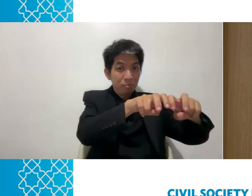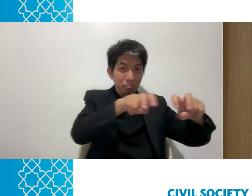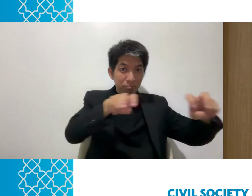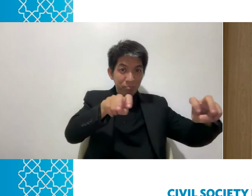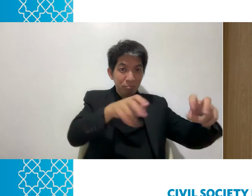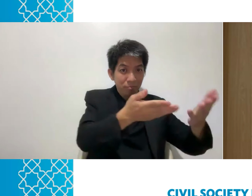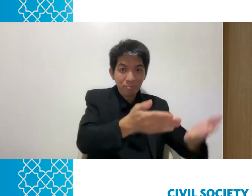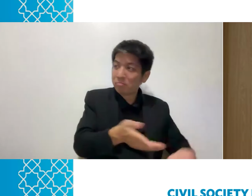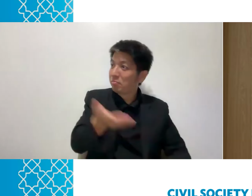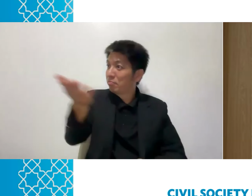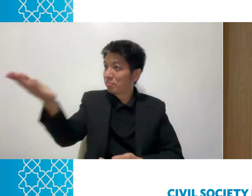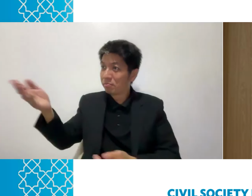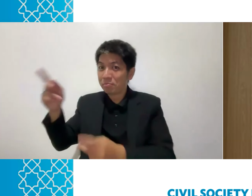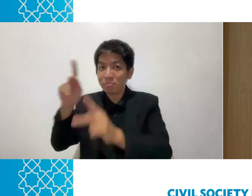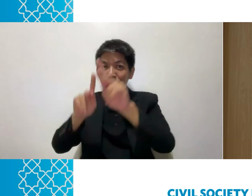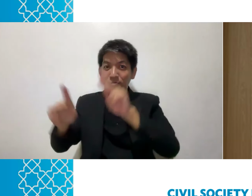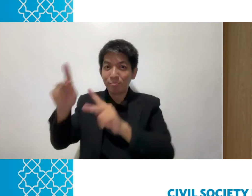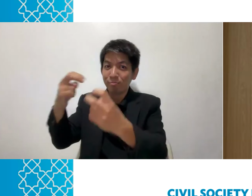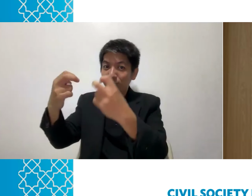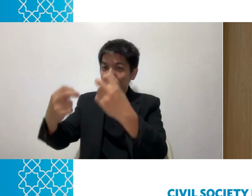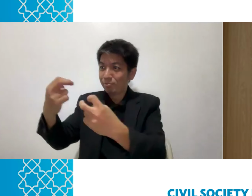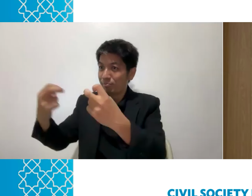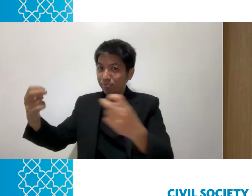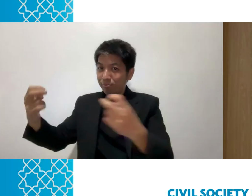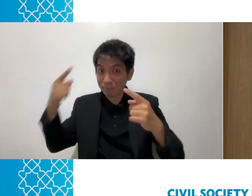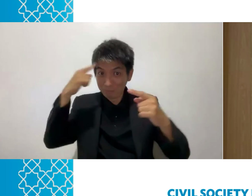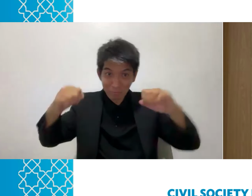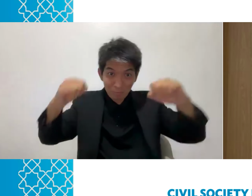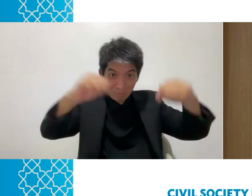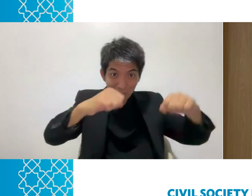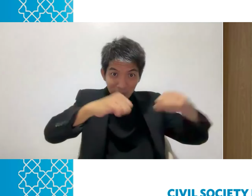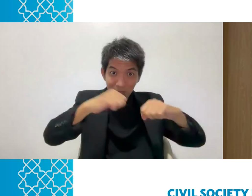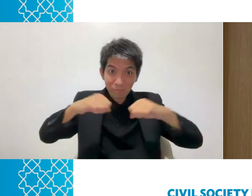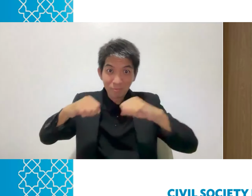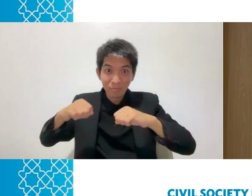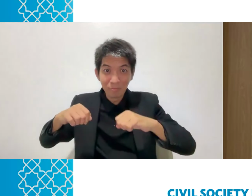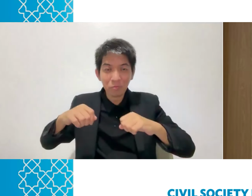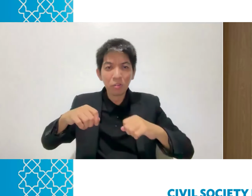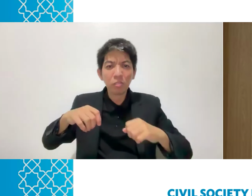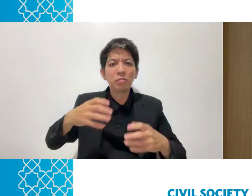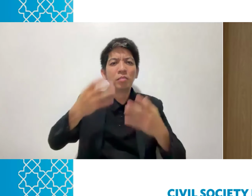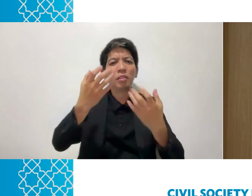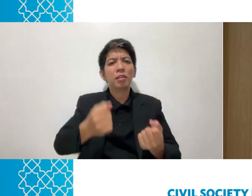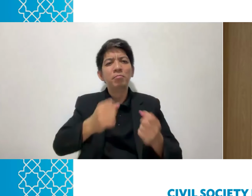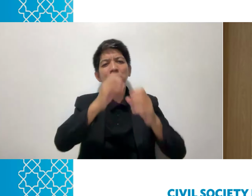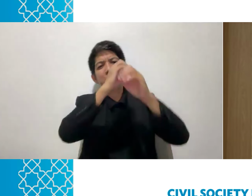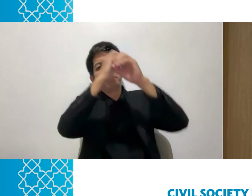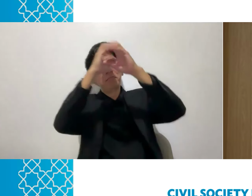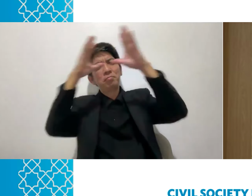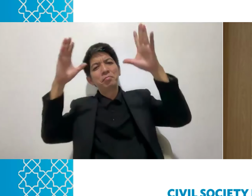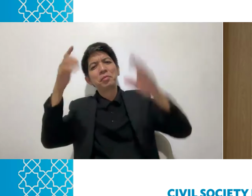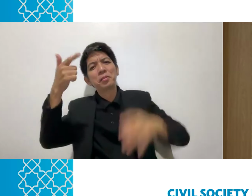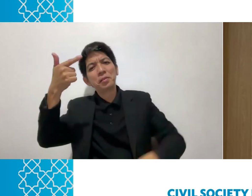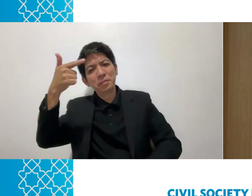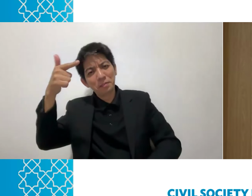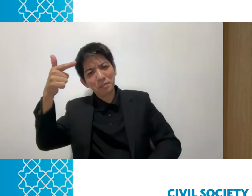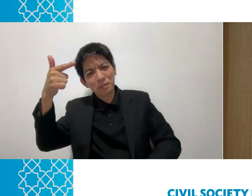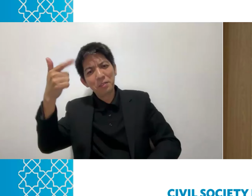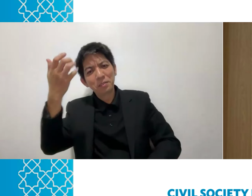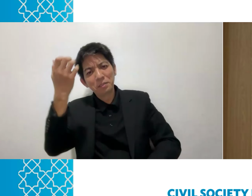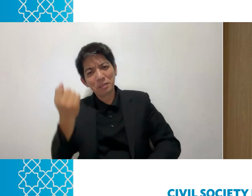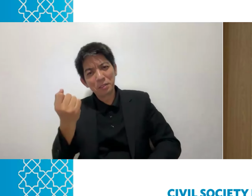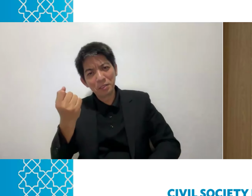We see that the words and the vision is green. Any government, if you asked, Do you want to be listening to young people,